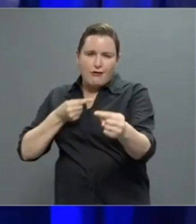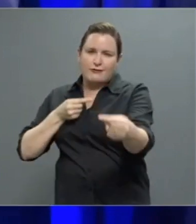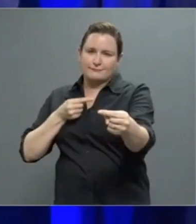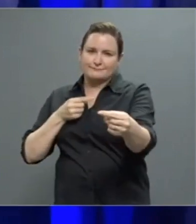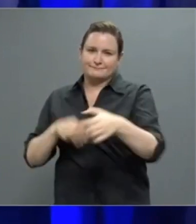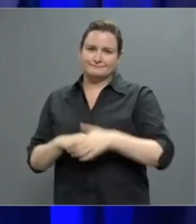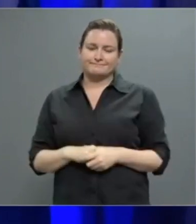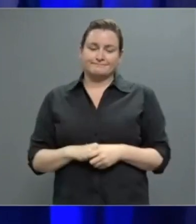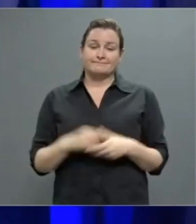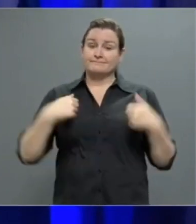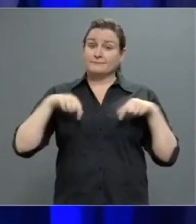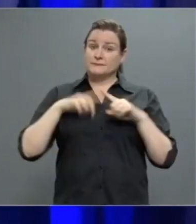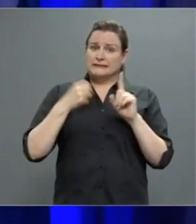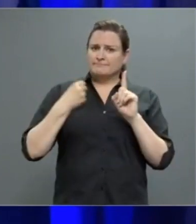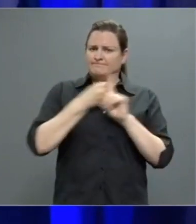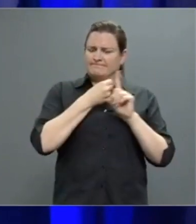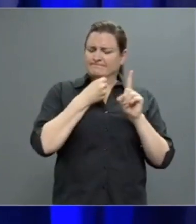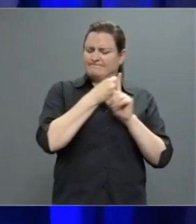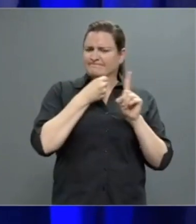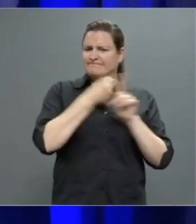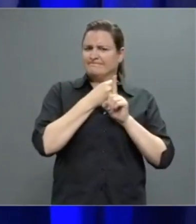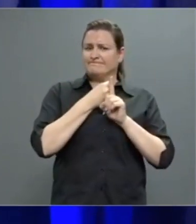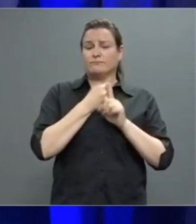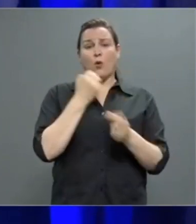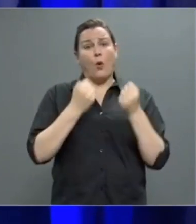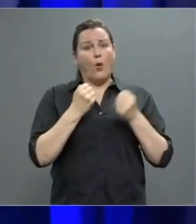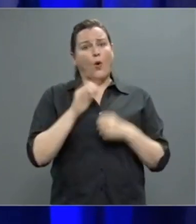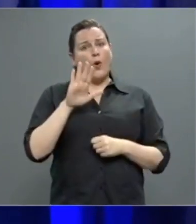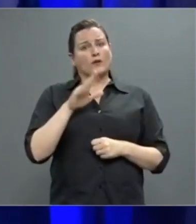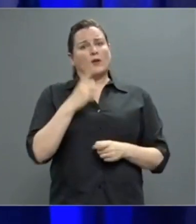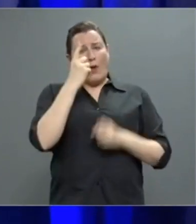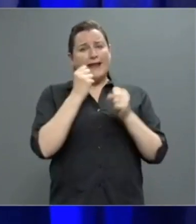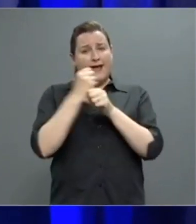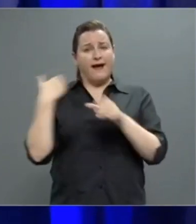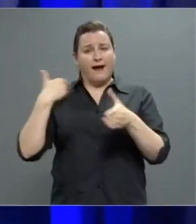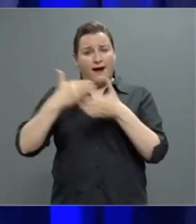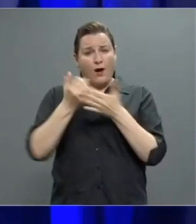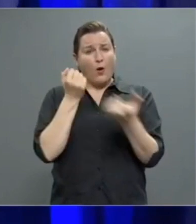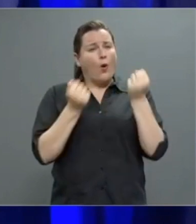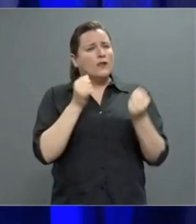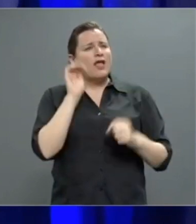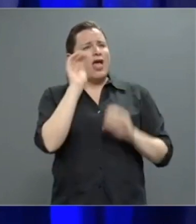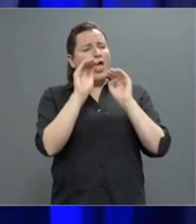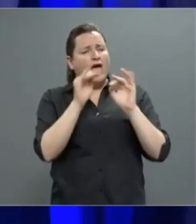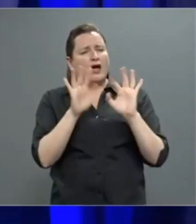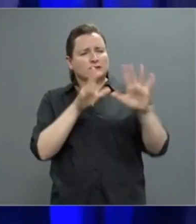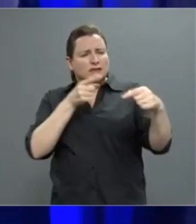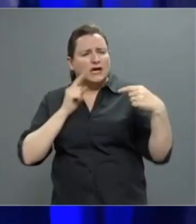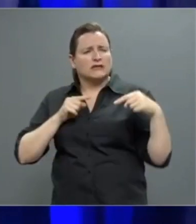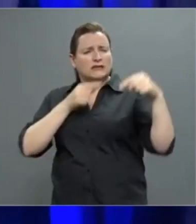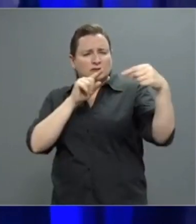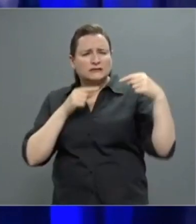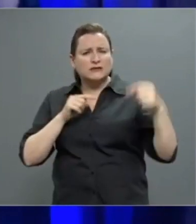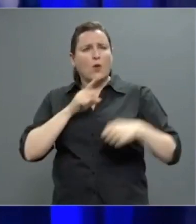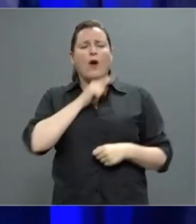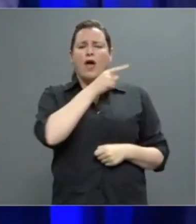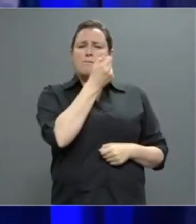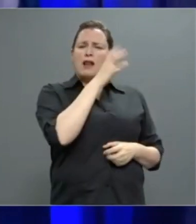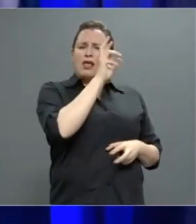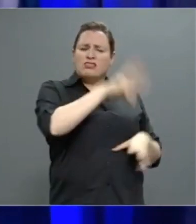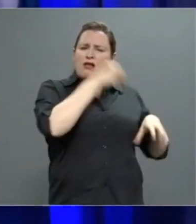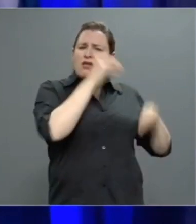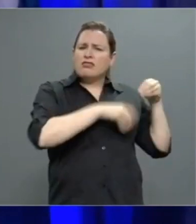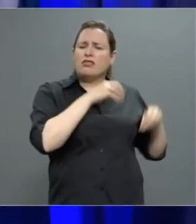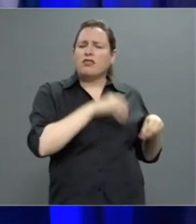the unconstitutional power grab in the courts for almost a year that we are now able to again take charge and bring change to